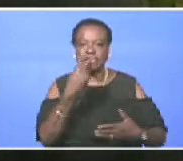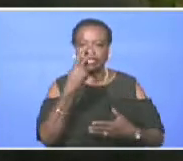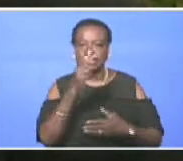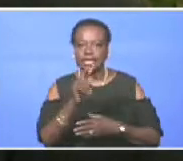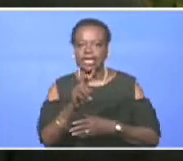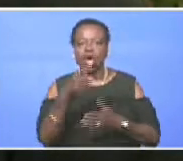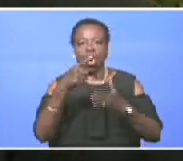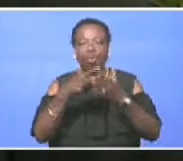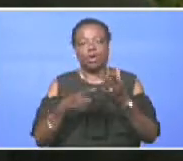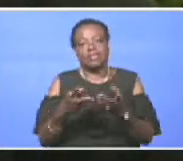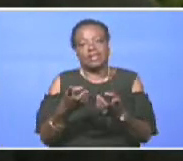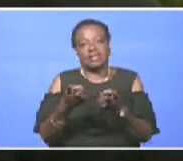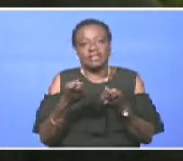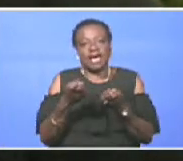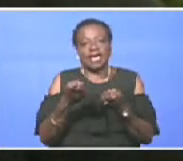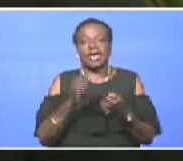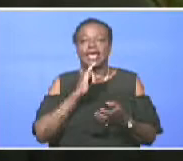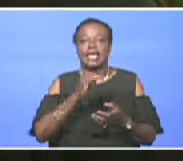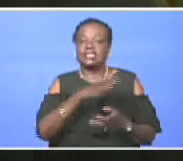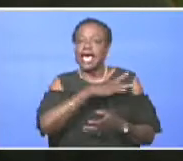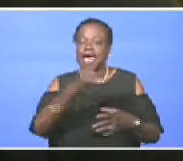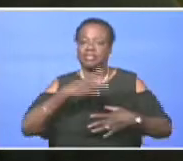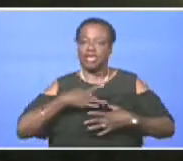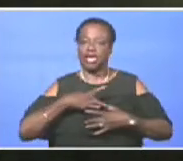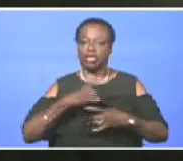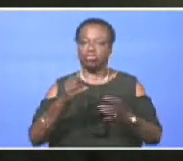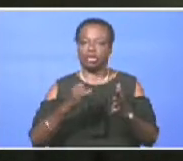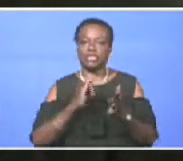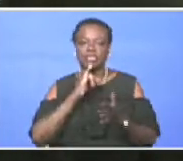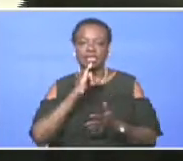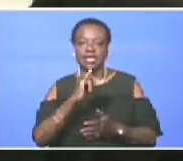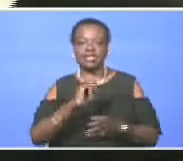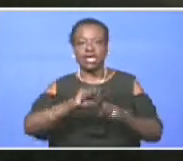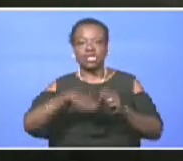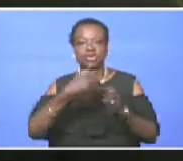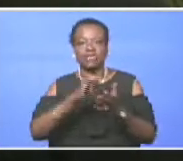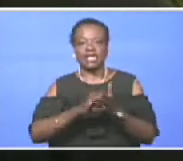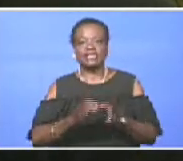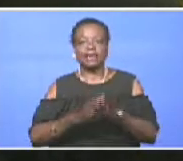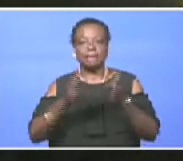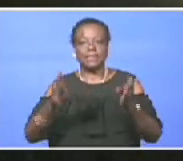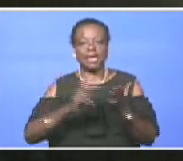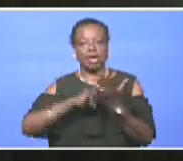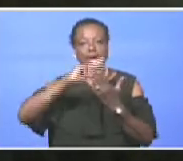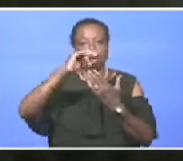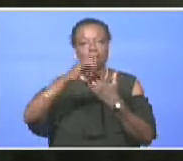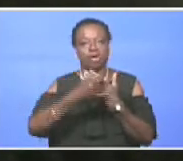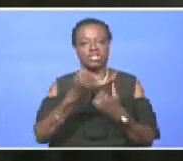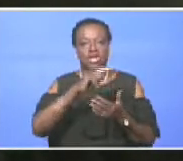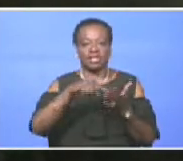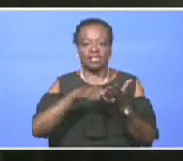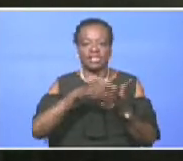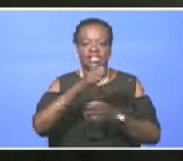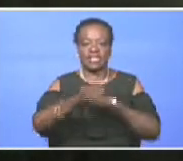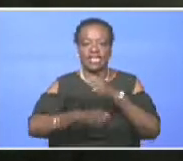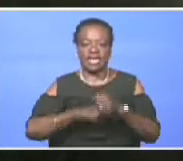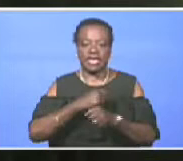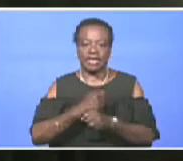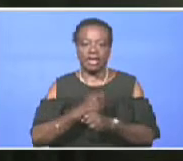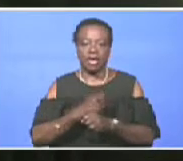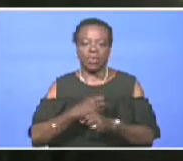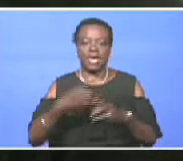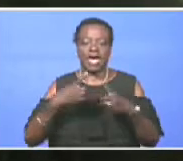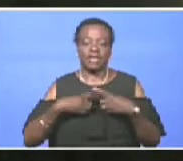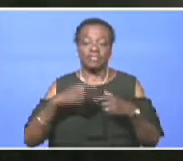what the desire is and what the interest is. And so that's a big project this year. And we held our first pop-up office on the island of